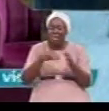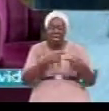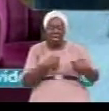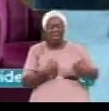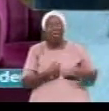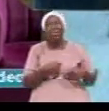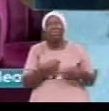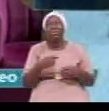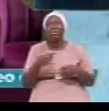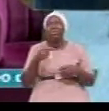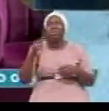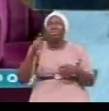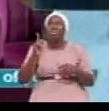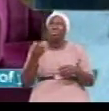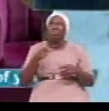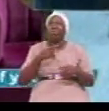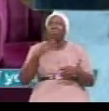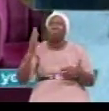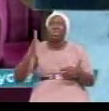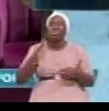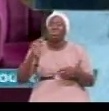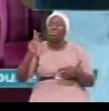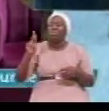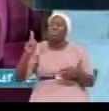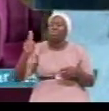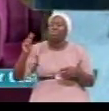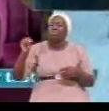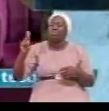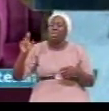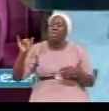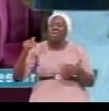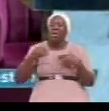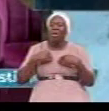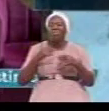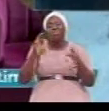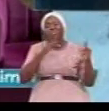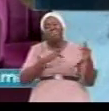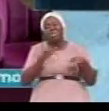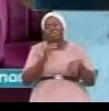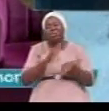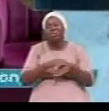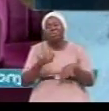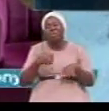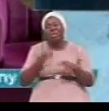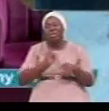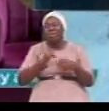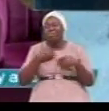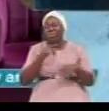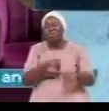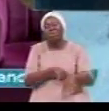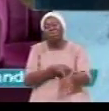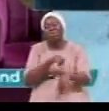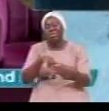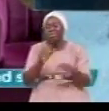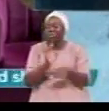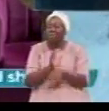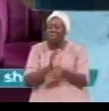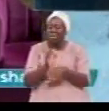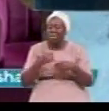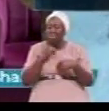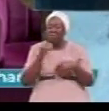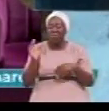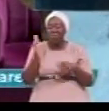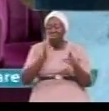was, "God of Pastor KUMUYI, have mercy on me. I've been in this church since 1983. I have not visited any